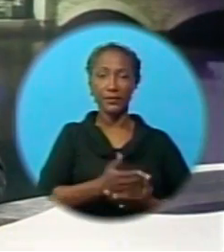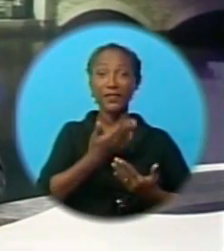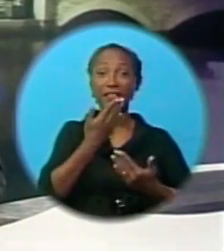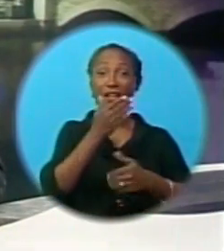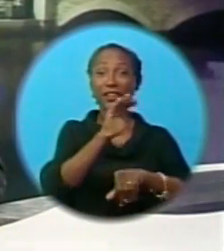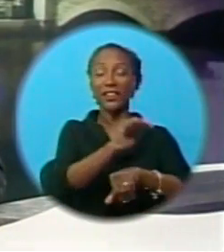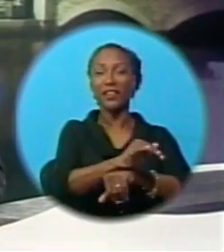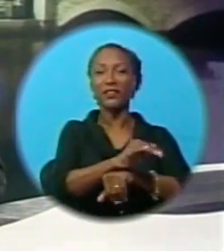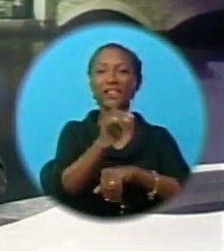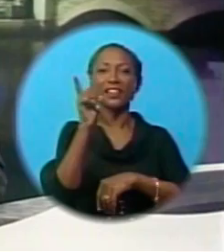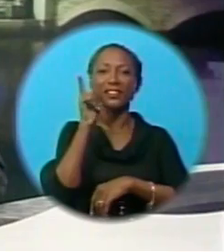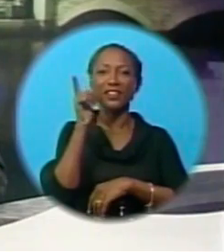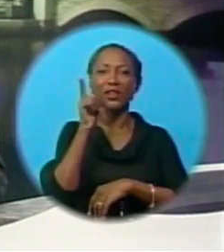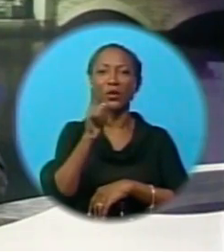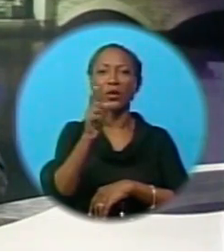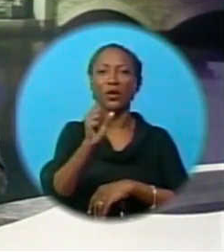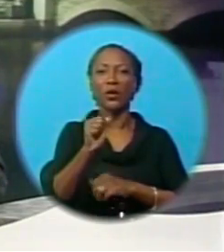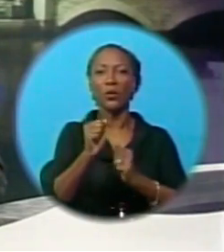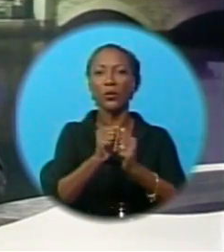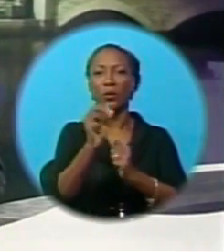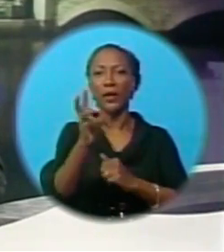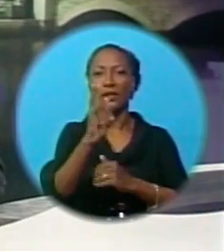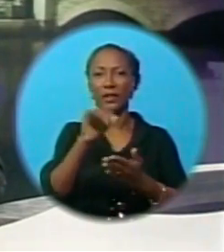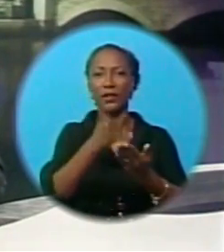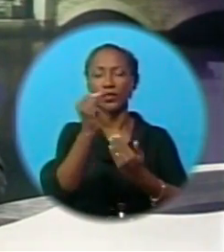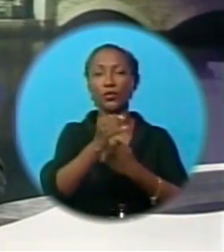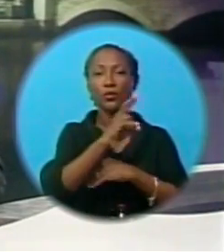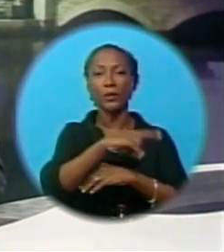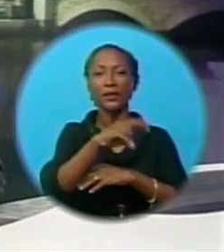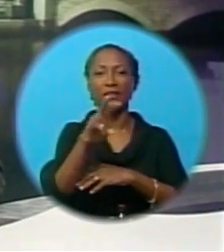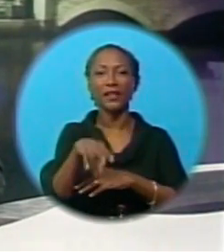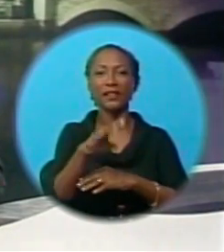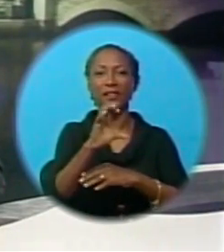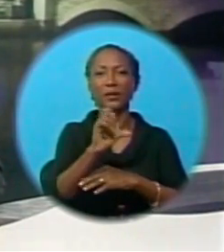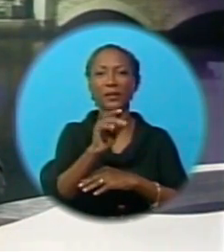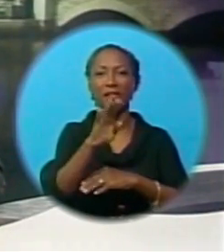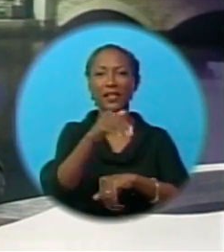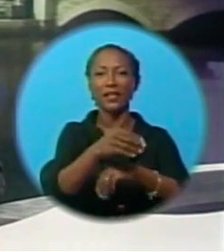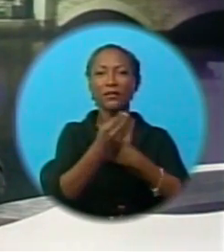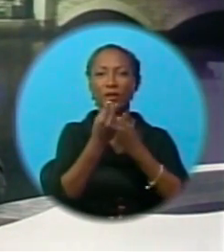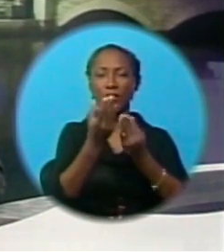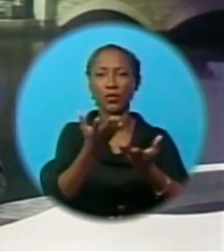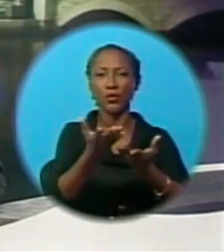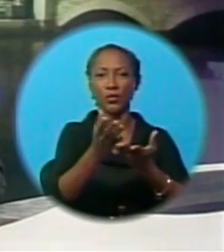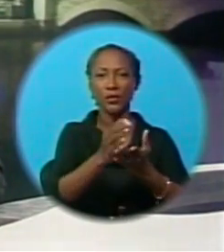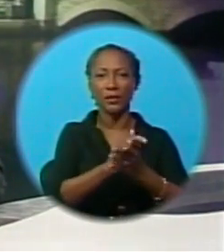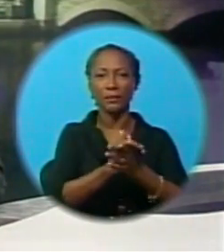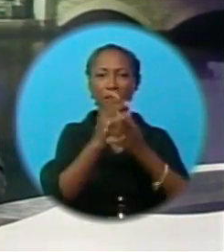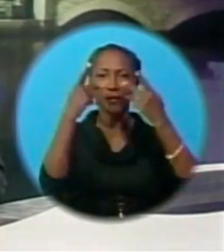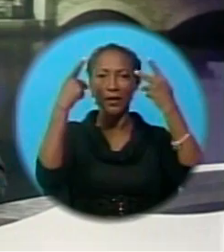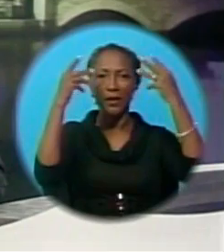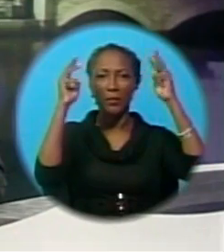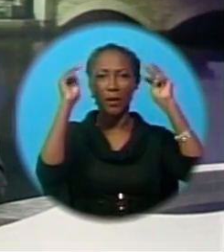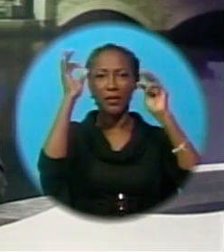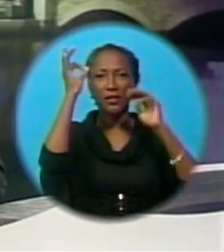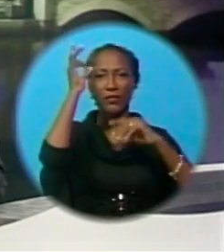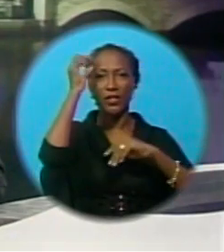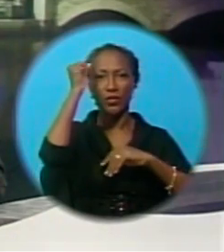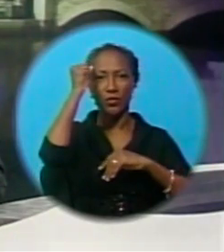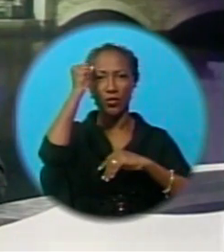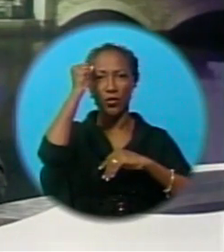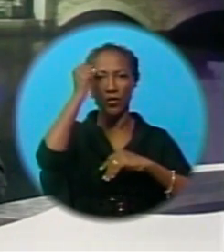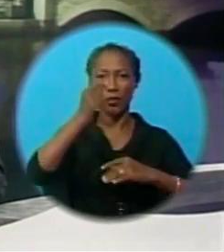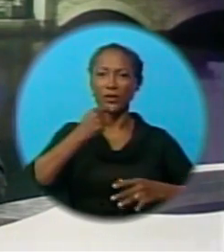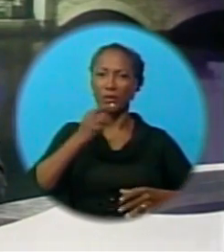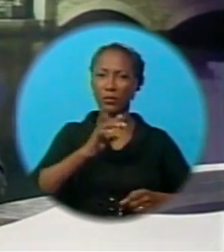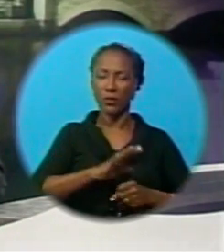And a very good evening to you. I'm Lisa Lloyd with the Wednesday, June 22nd edition of the CBC Evening News. And our top story, Prime Minister Fundell Stuart